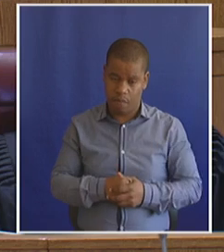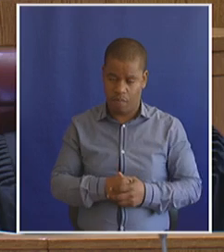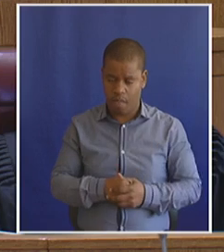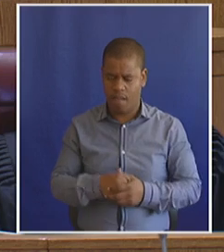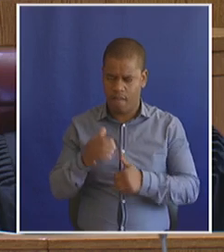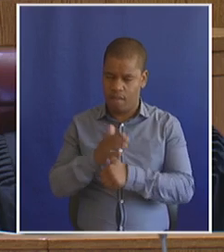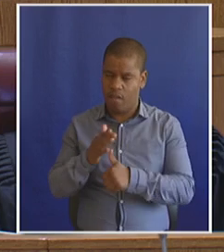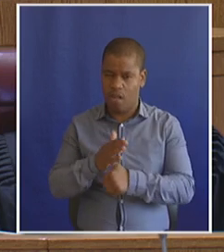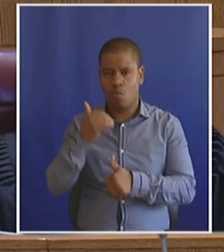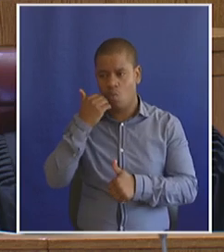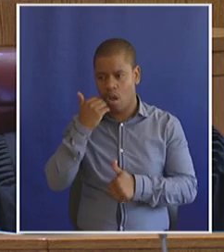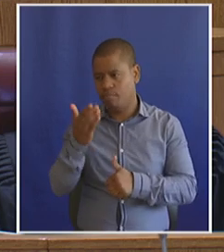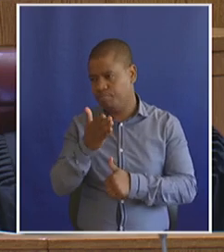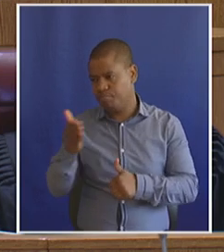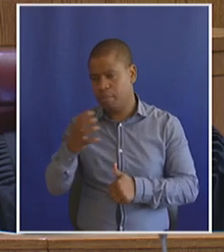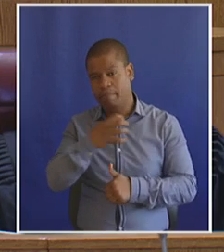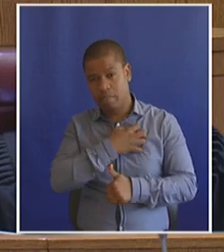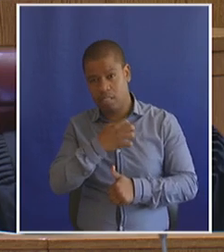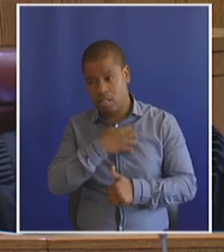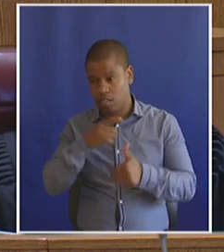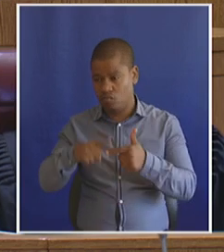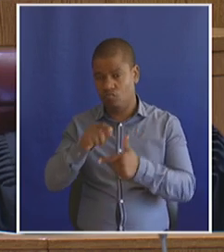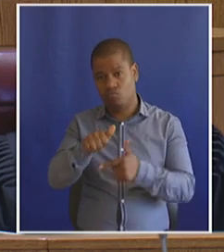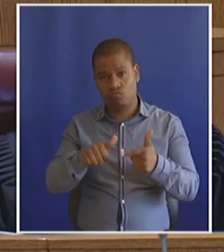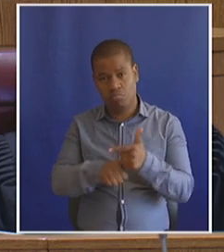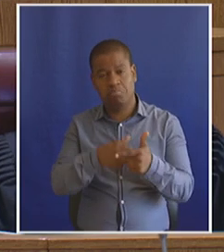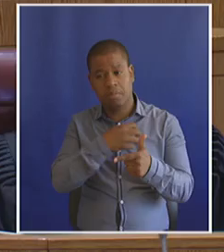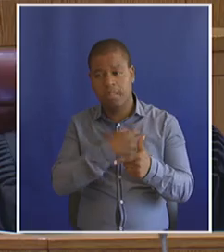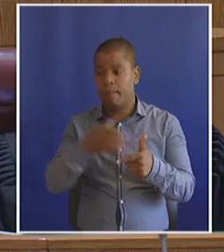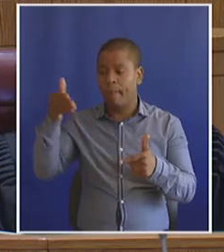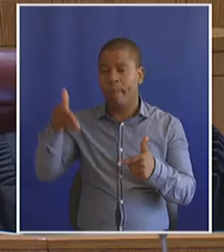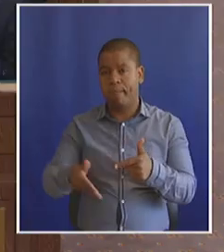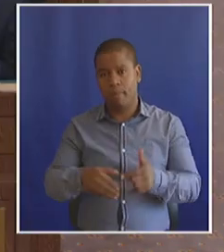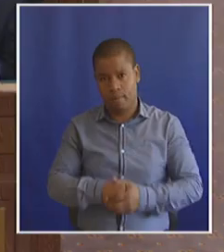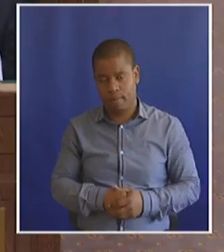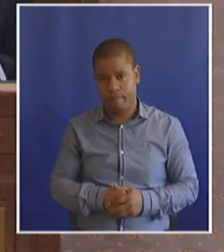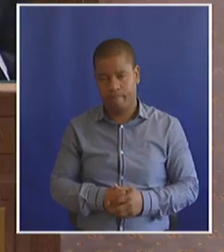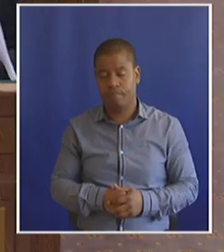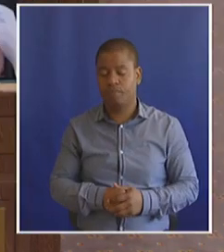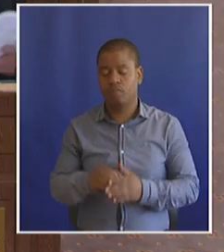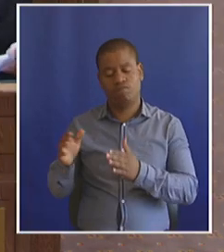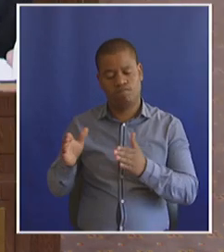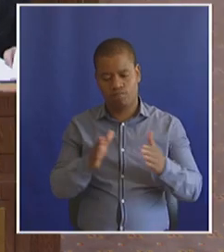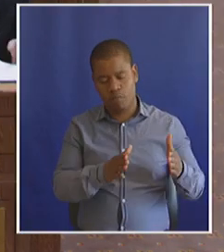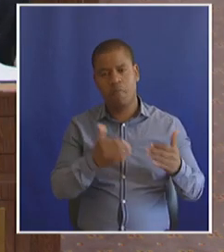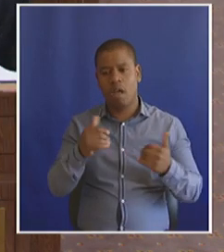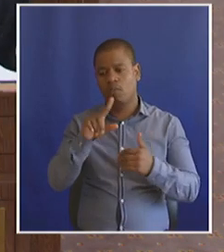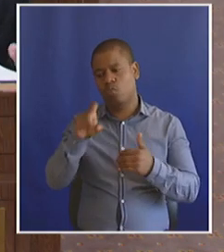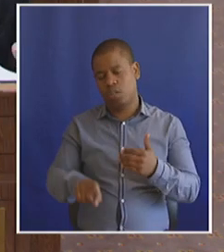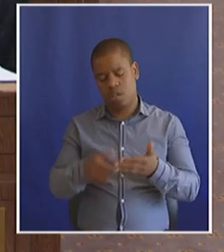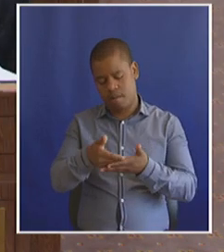welcome the ministers and deputy ministers who are in this chamber. We will now proceed with the question as